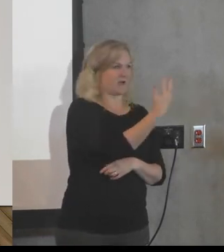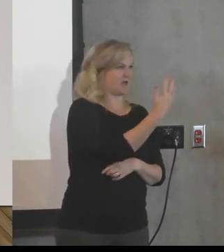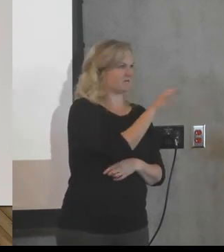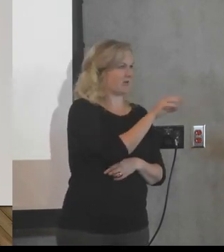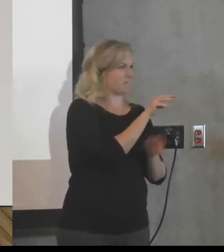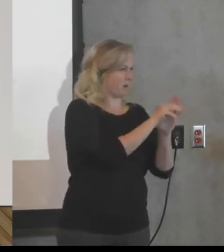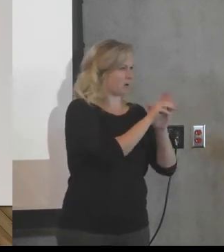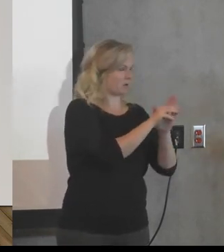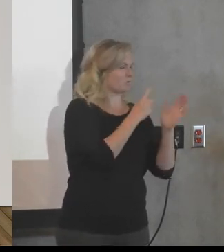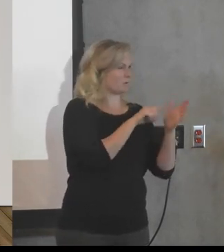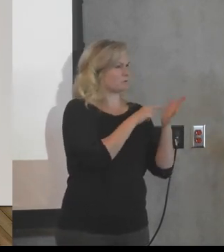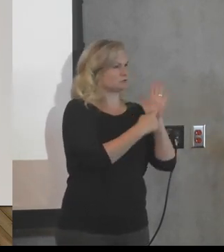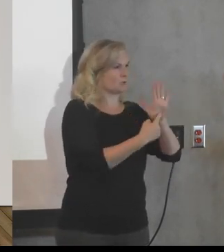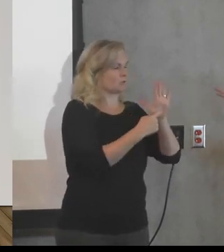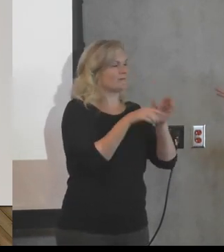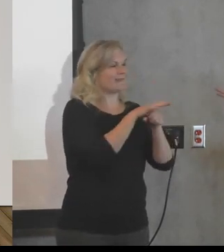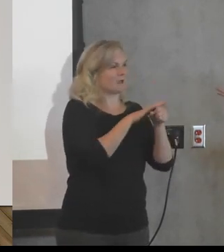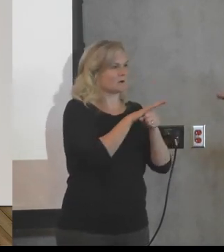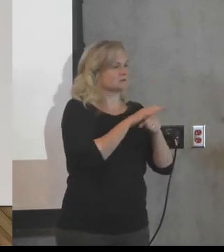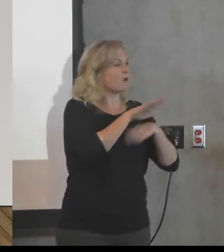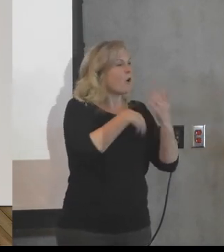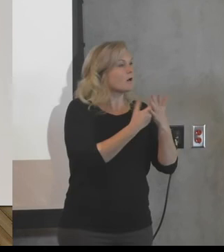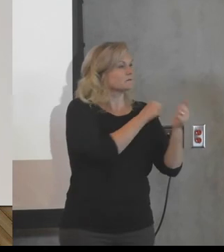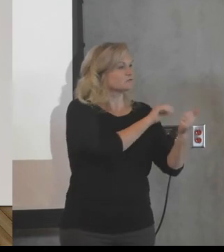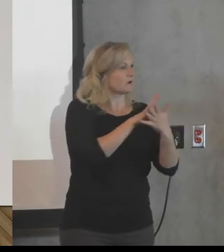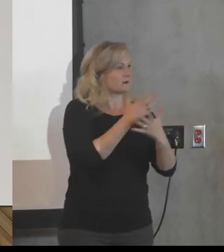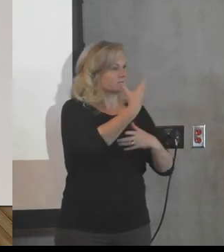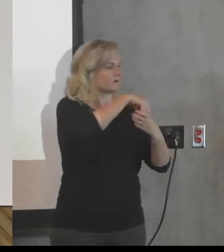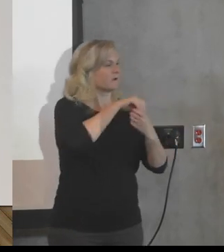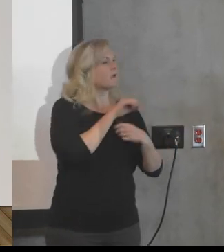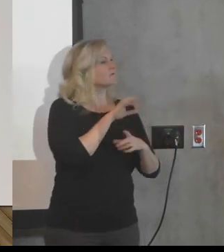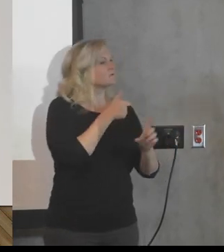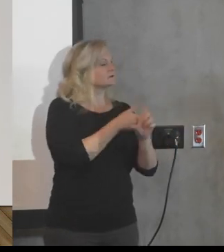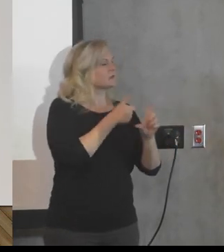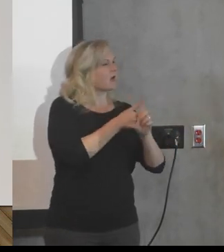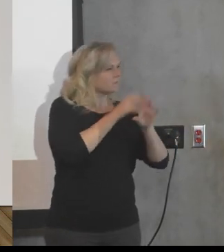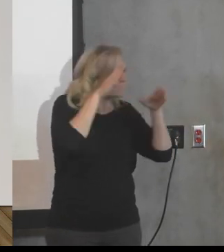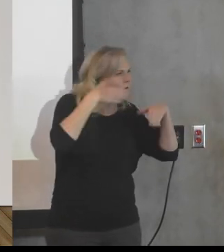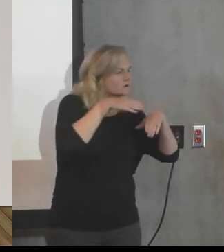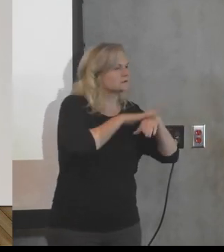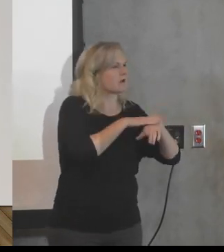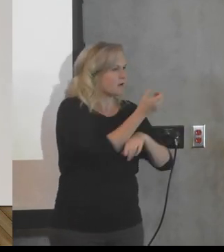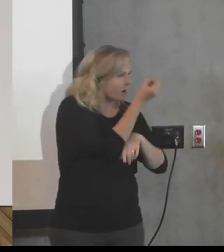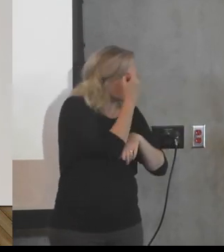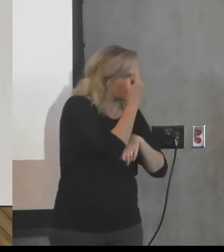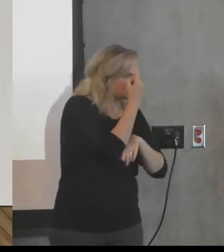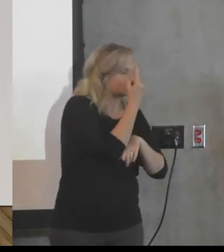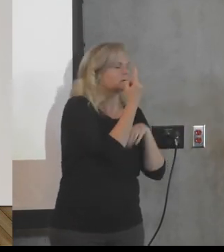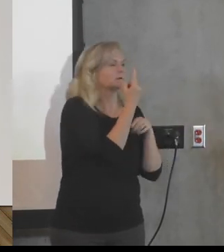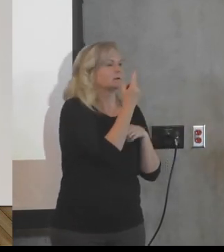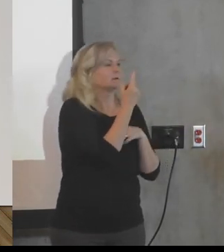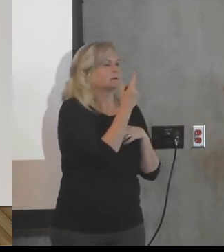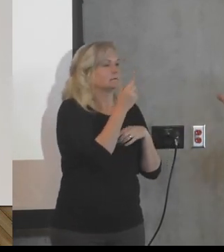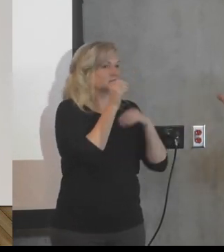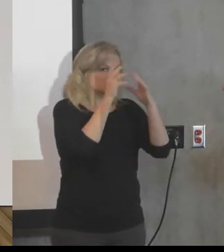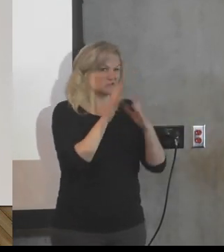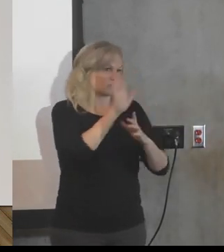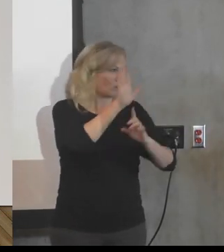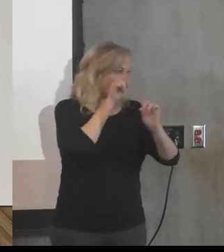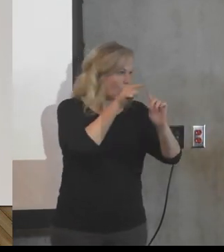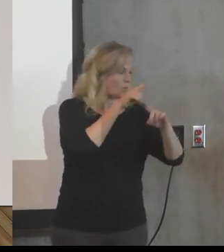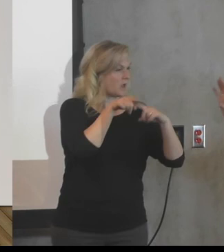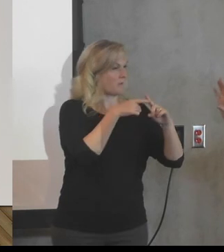areas we'll show you where we'll put in all the strategies. So if you're working on comprehension or the teacher is in the class, you could